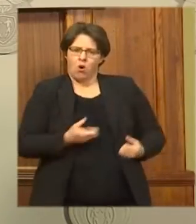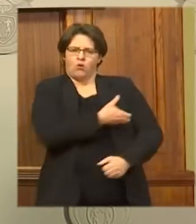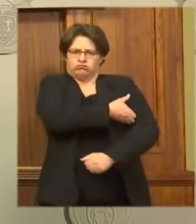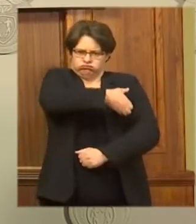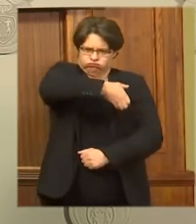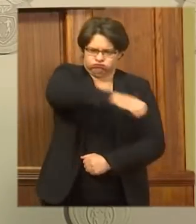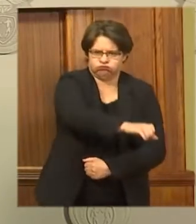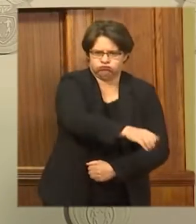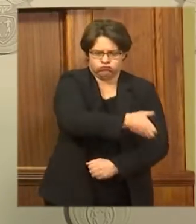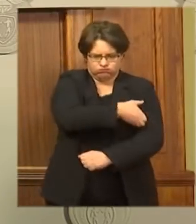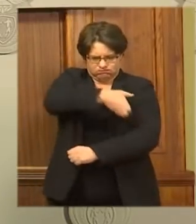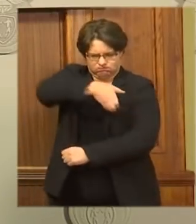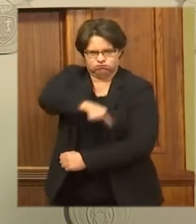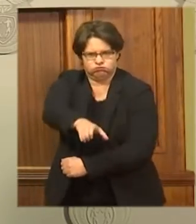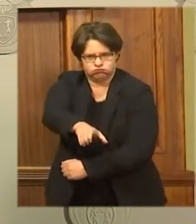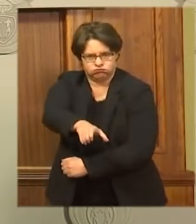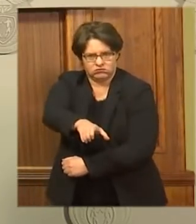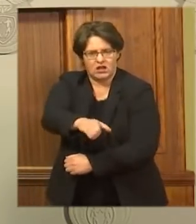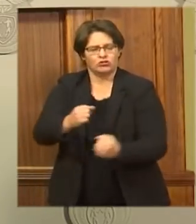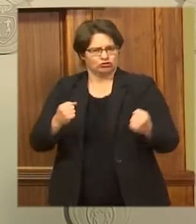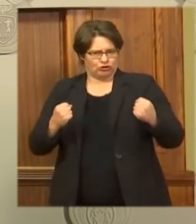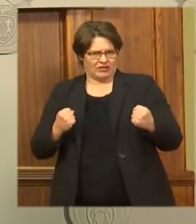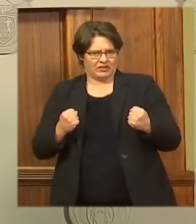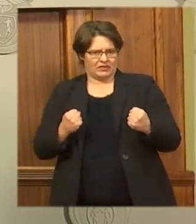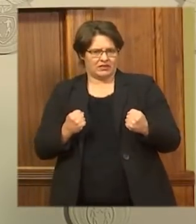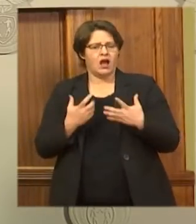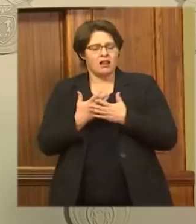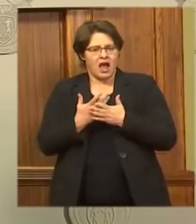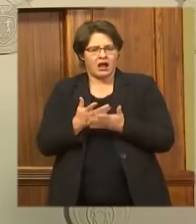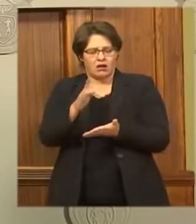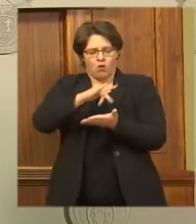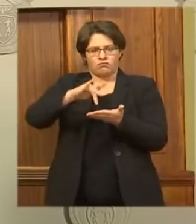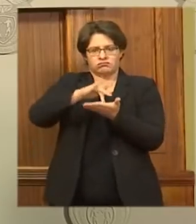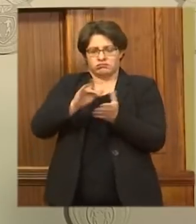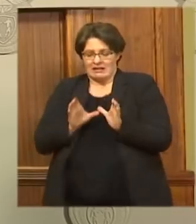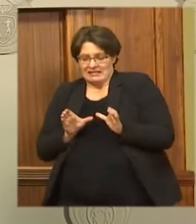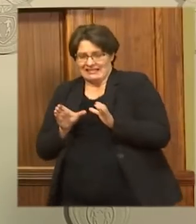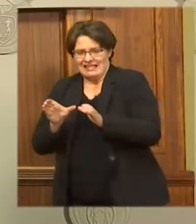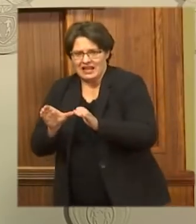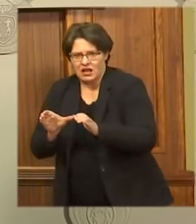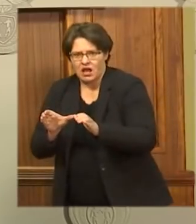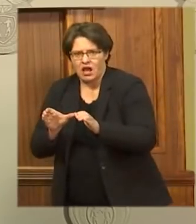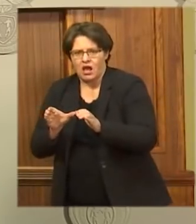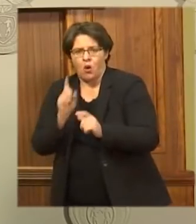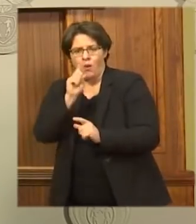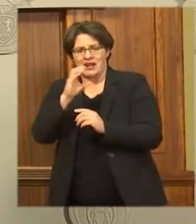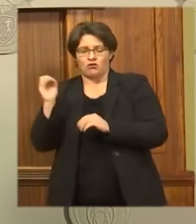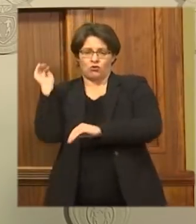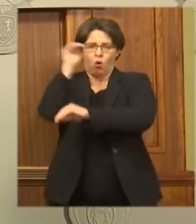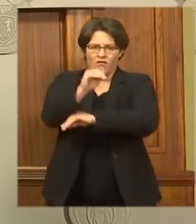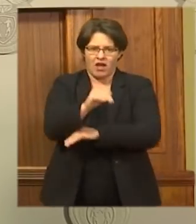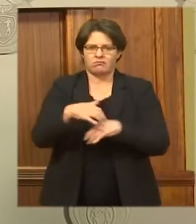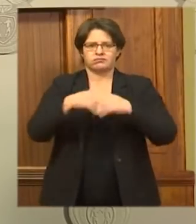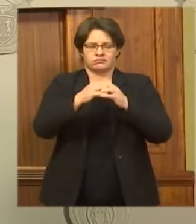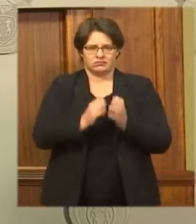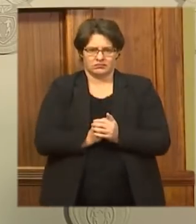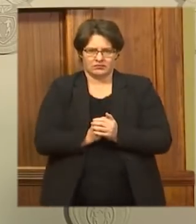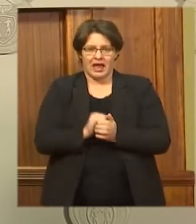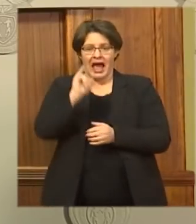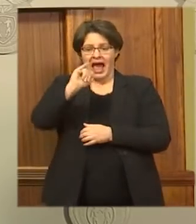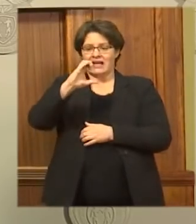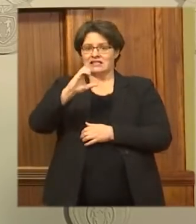establishing well over 100 quarantine centers, increasing the number of intensive